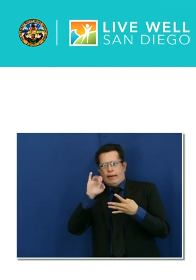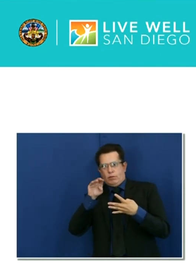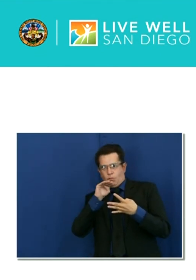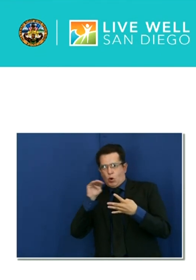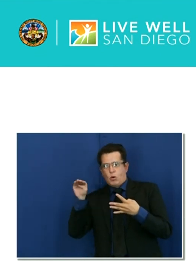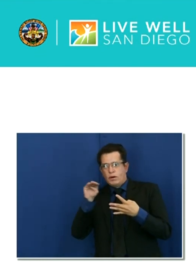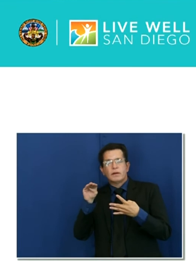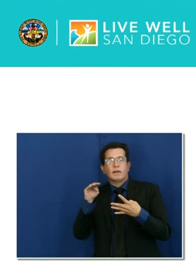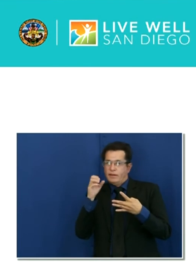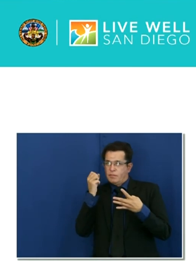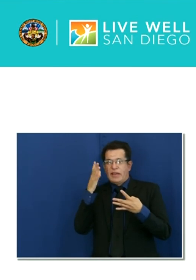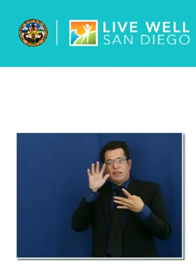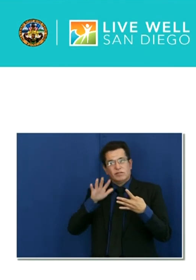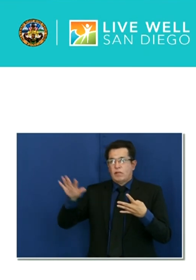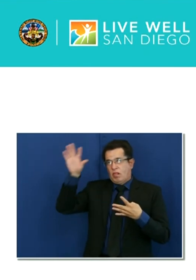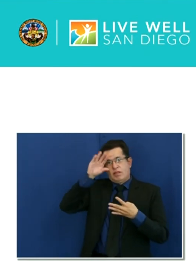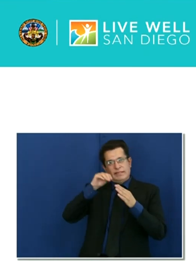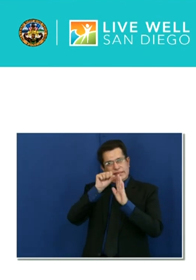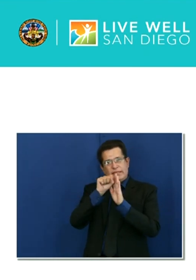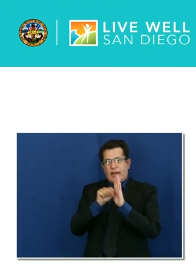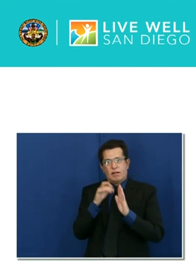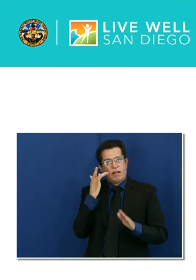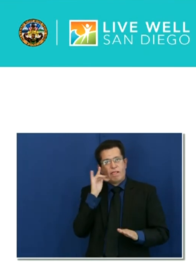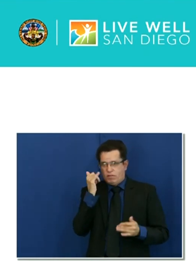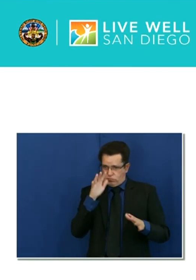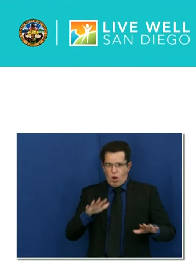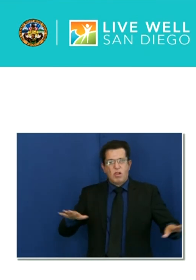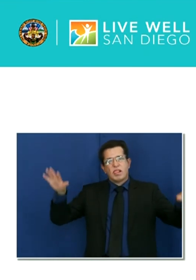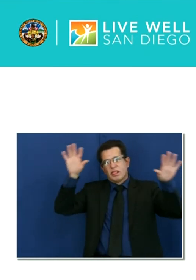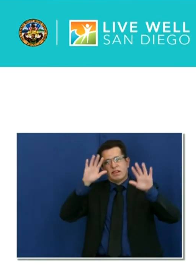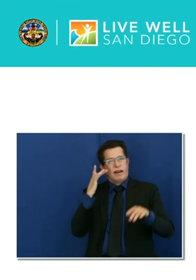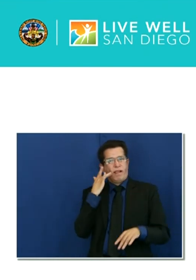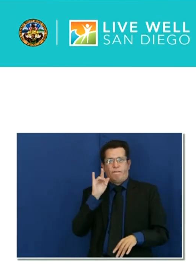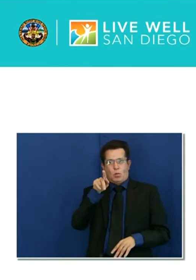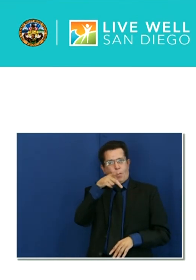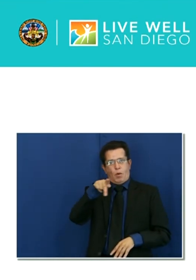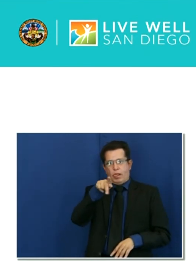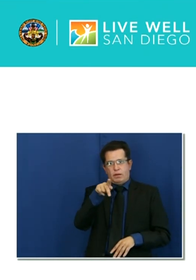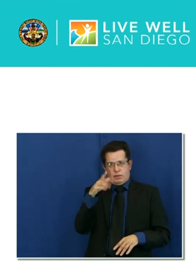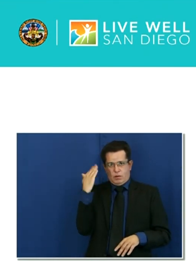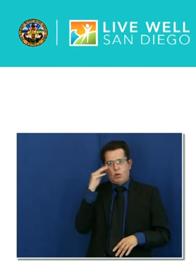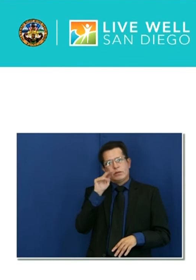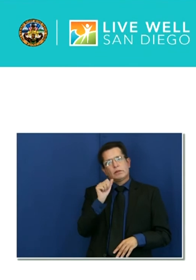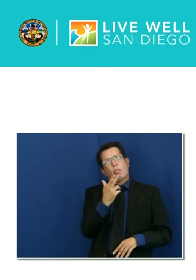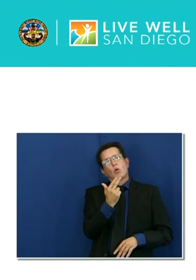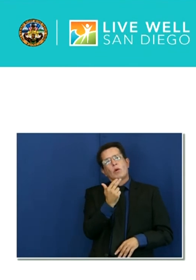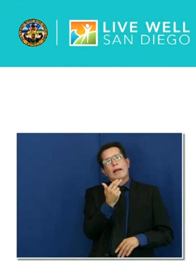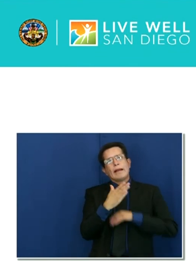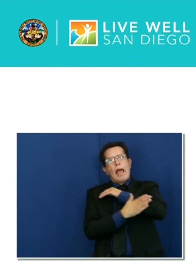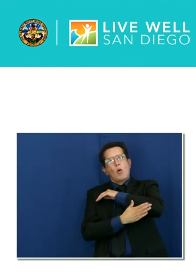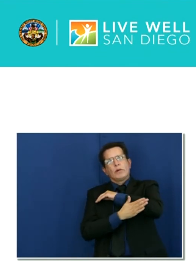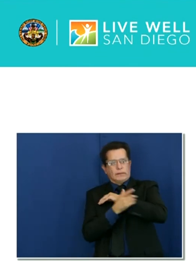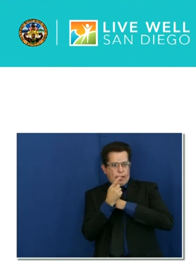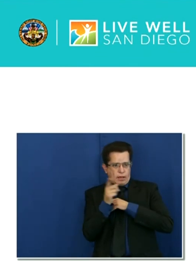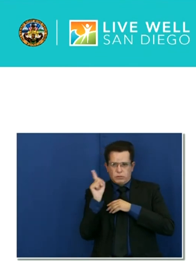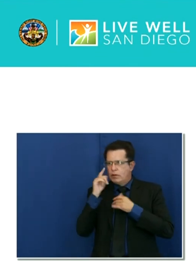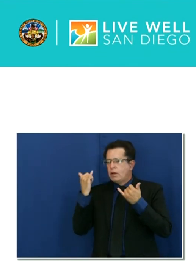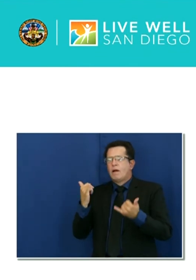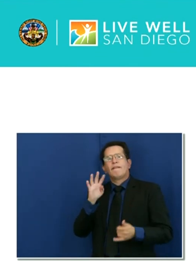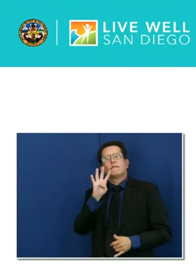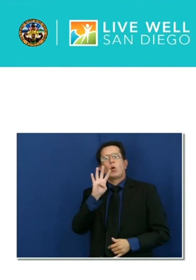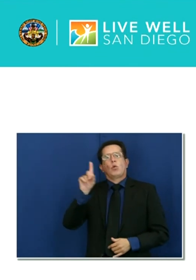ample company. California is now a sea of purple, going from 13 counties last week to